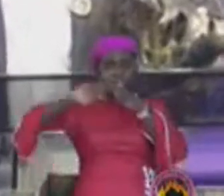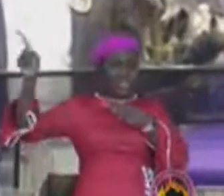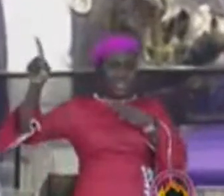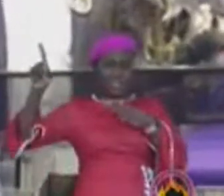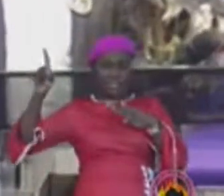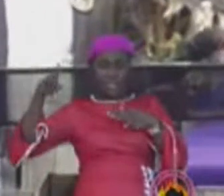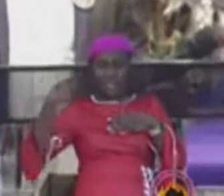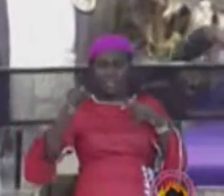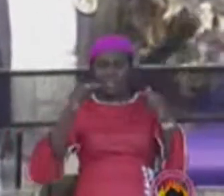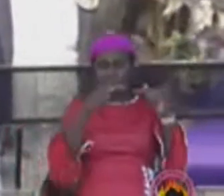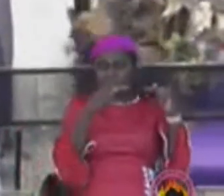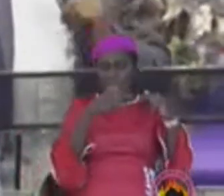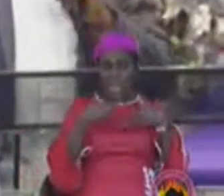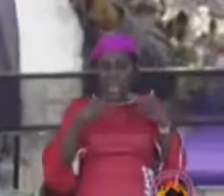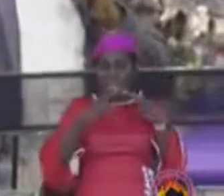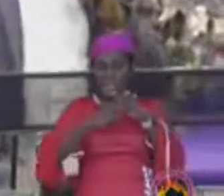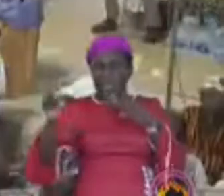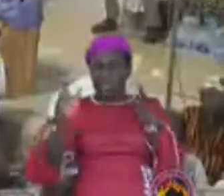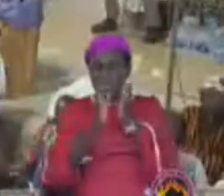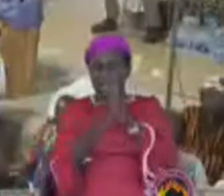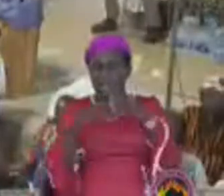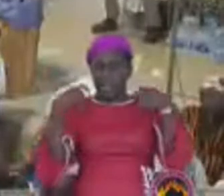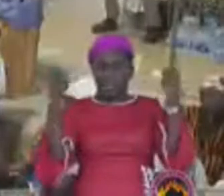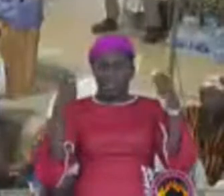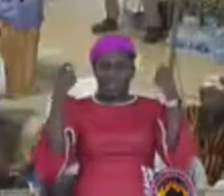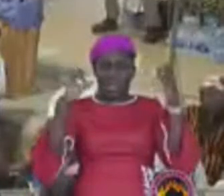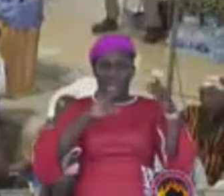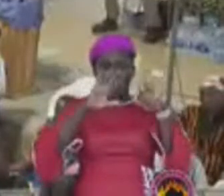gone. I give God the glory for it.